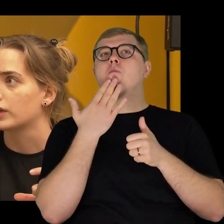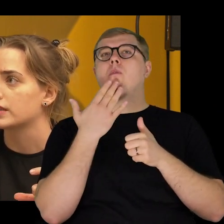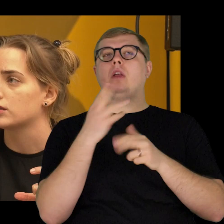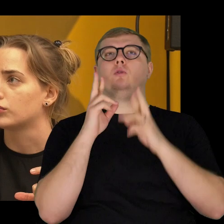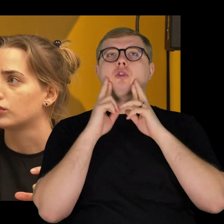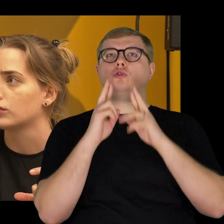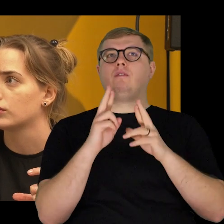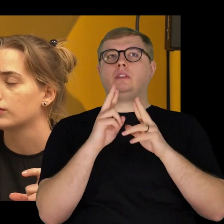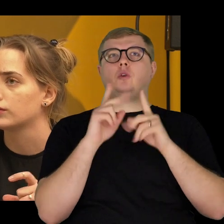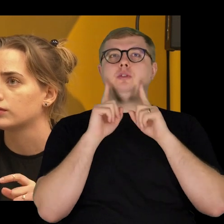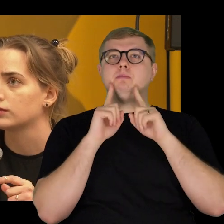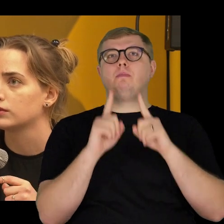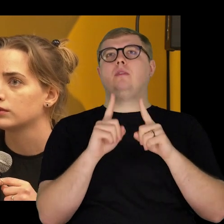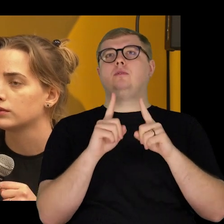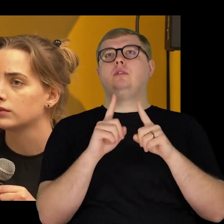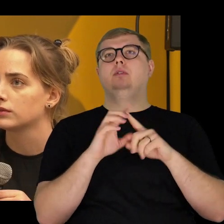more accessible.